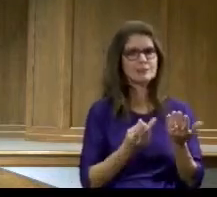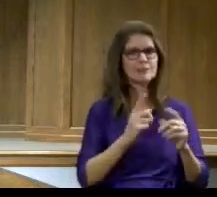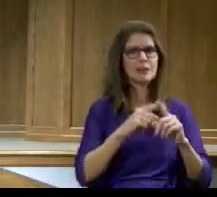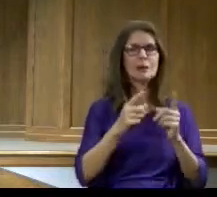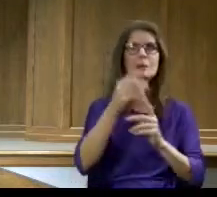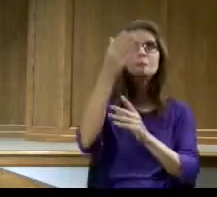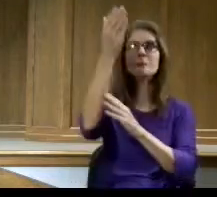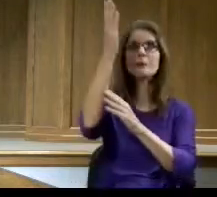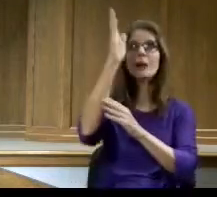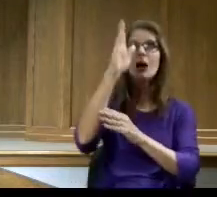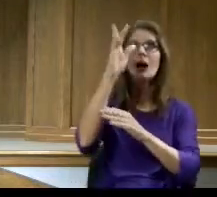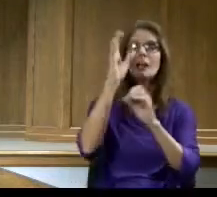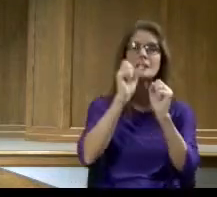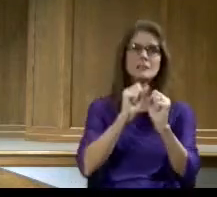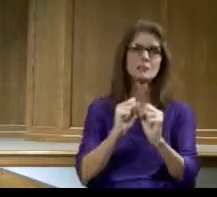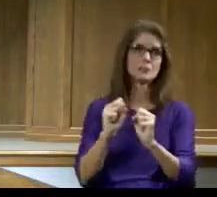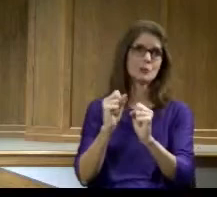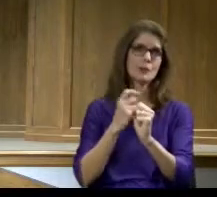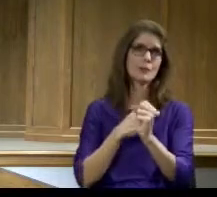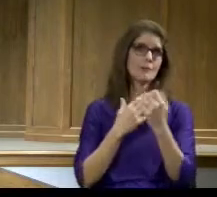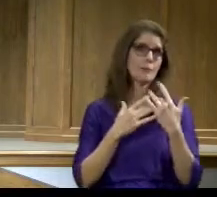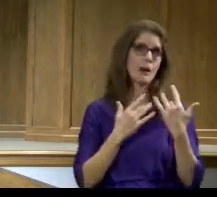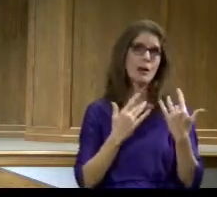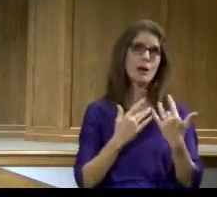my portion forever.